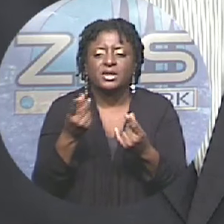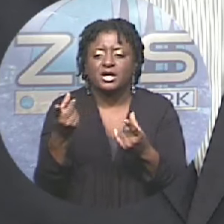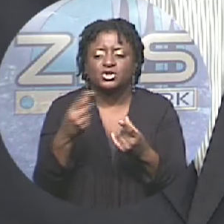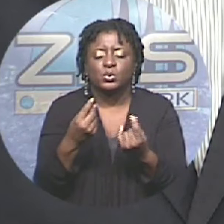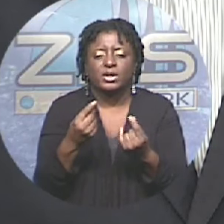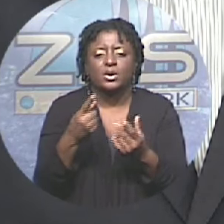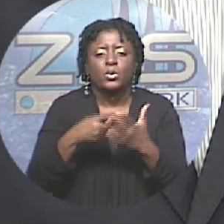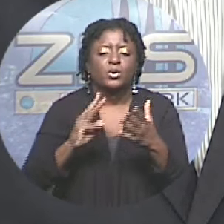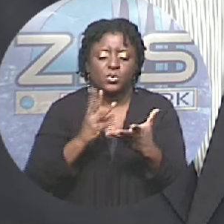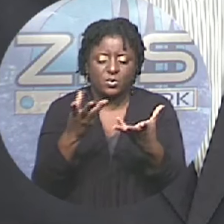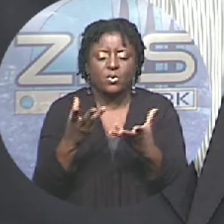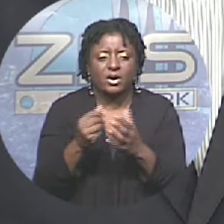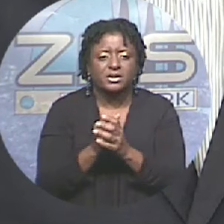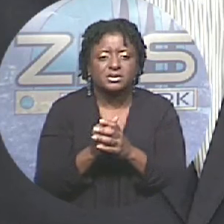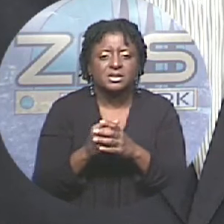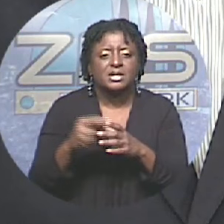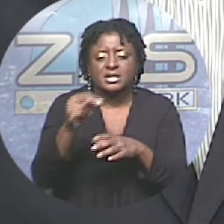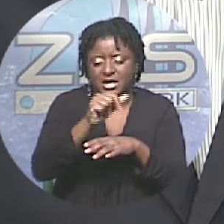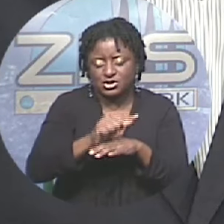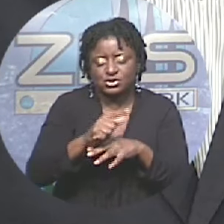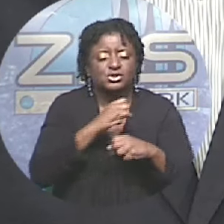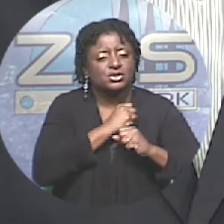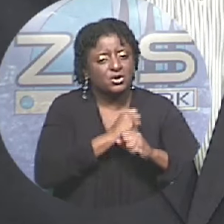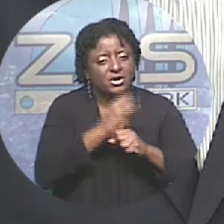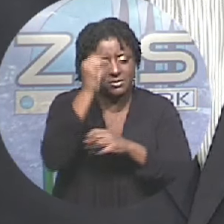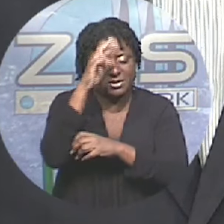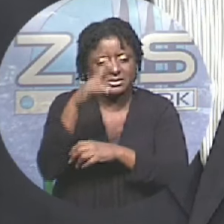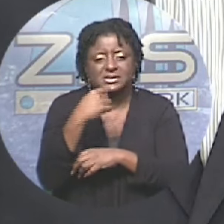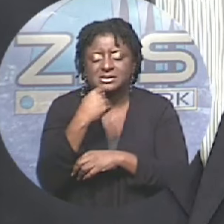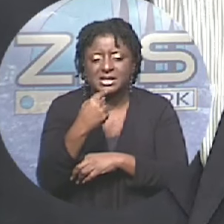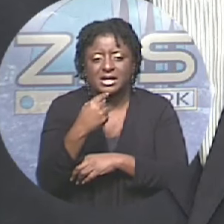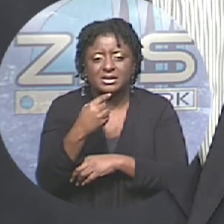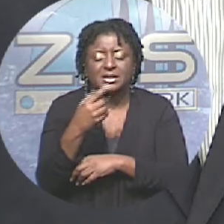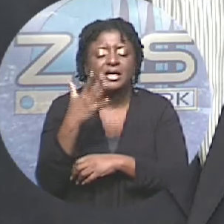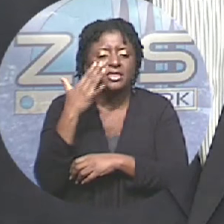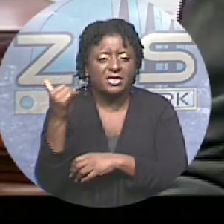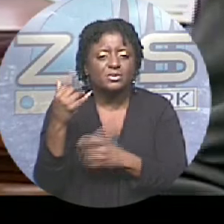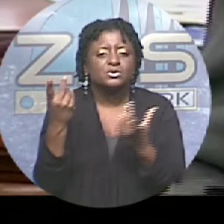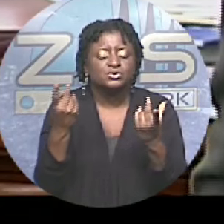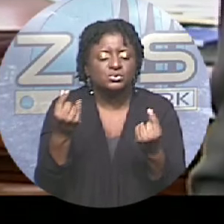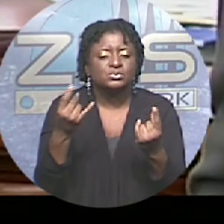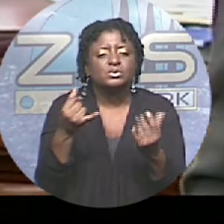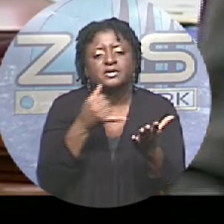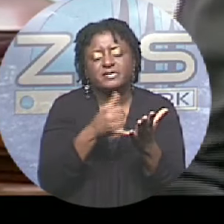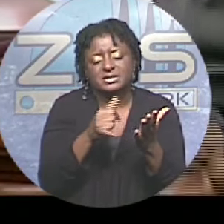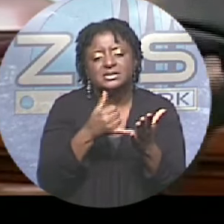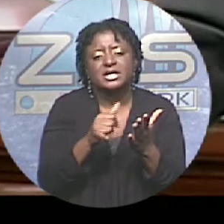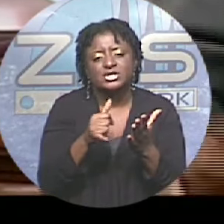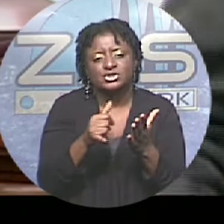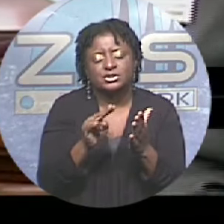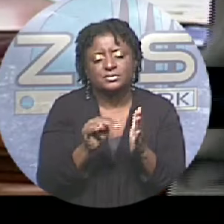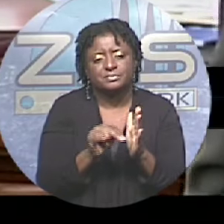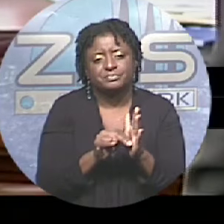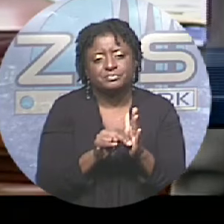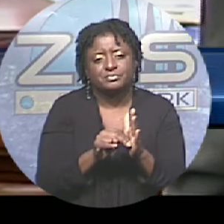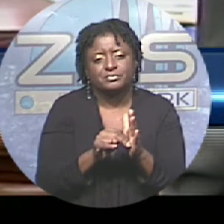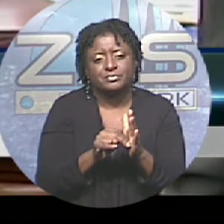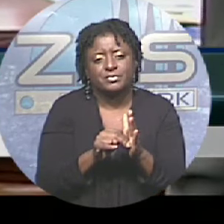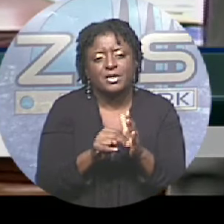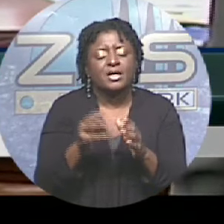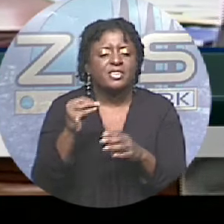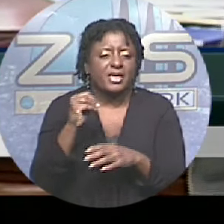Security Minister assured the House that an investigation will be conducted. Members suggested that the letter must have been